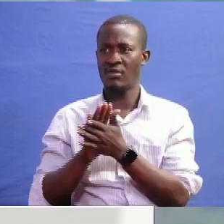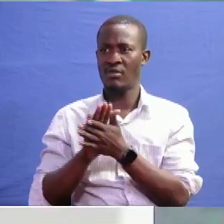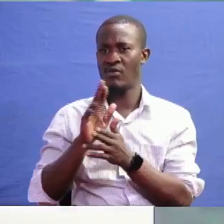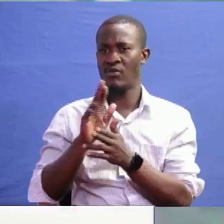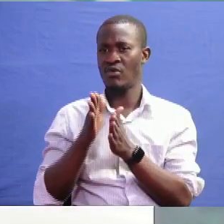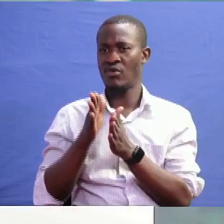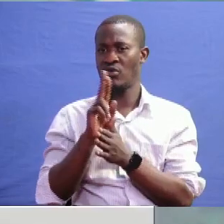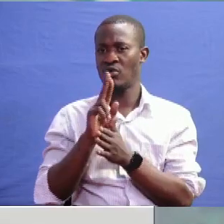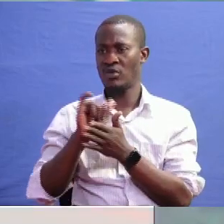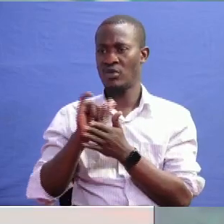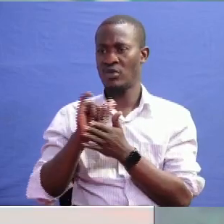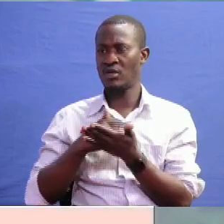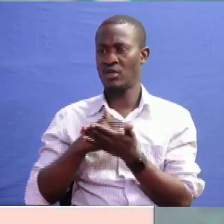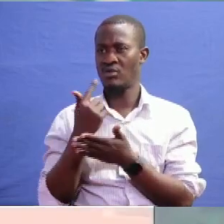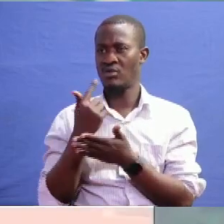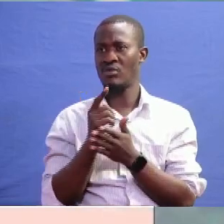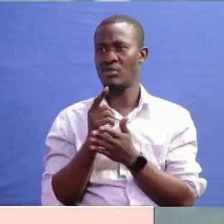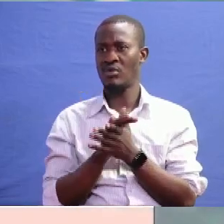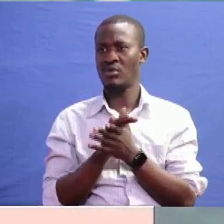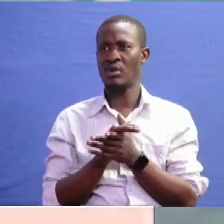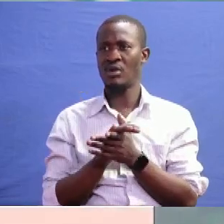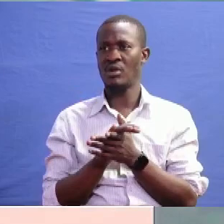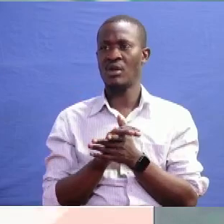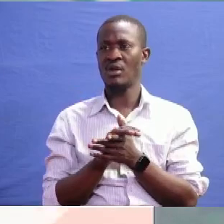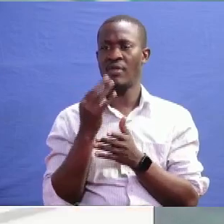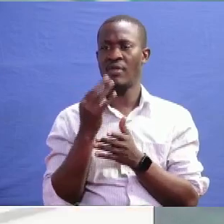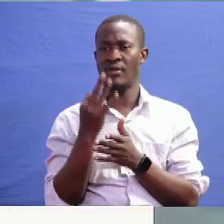because you see of coordination. We're using one platform, and the